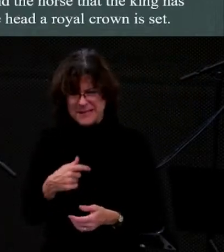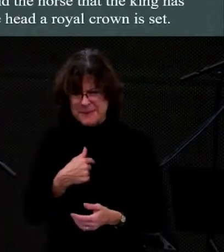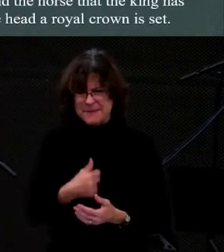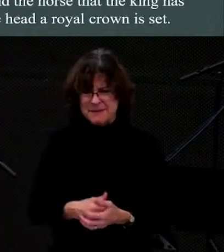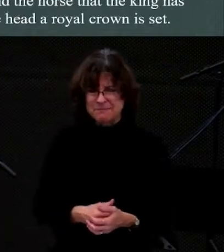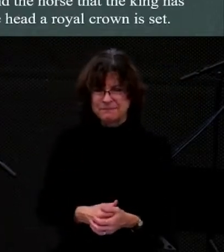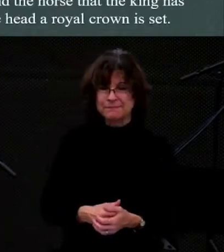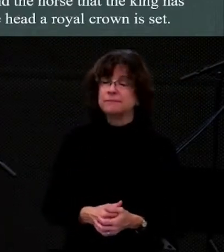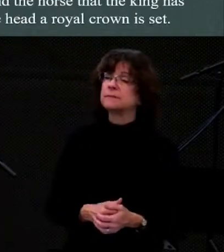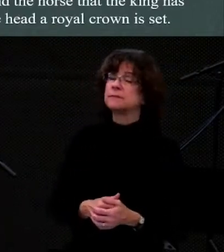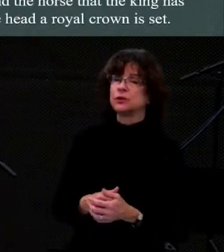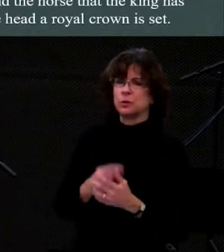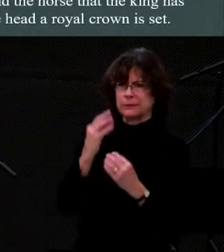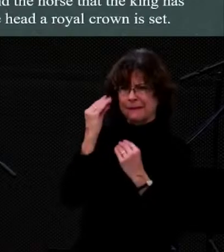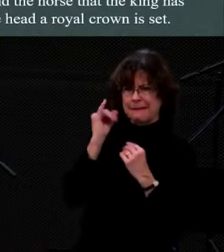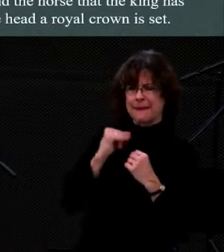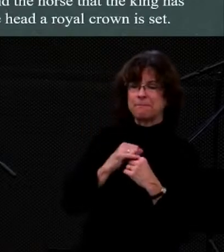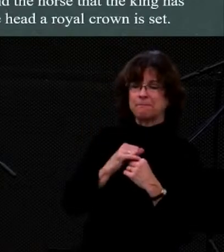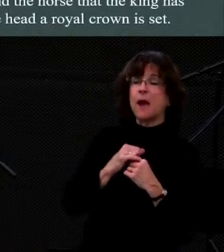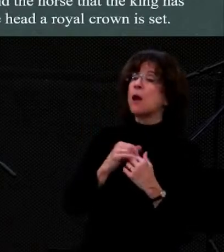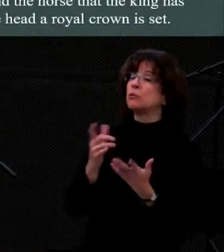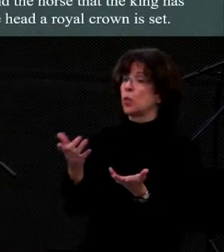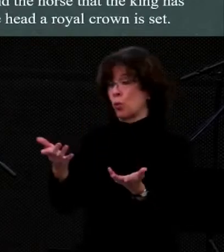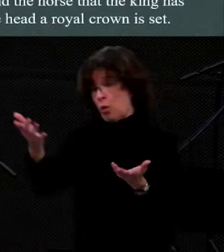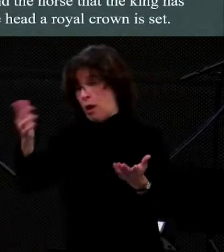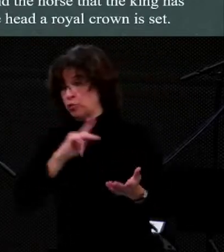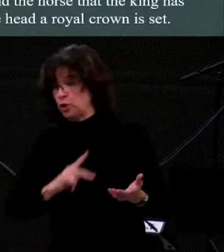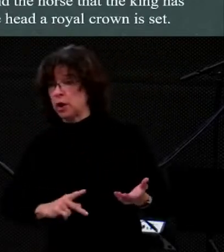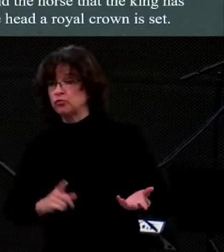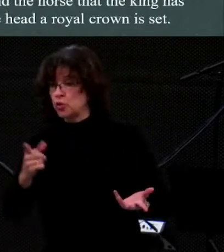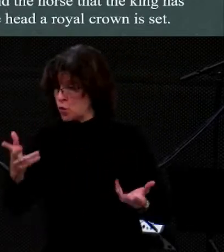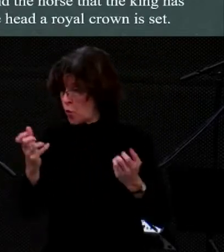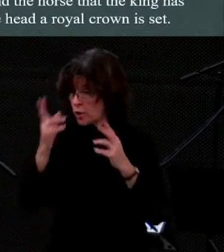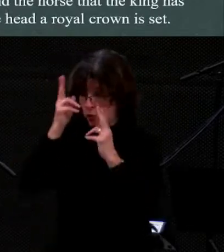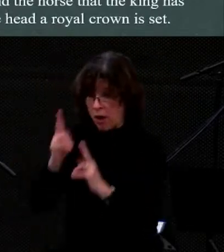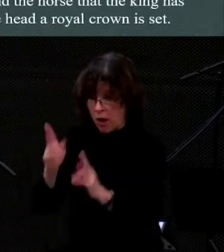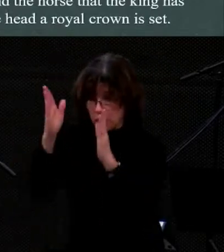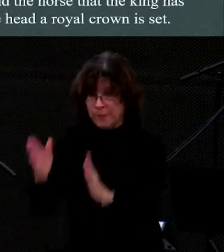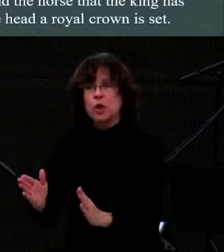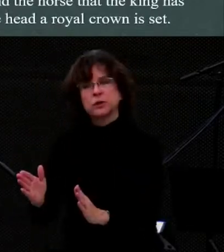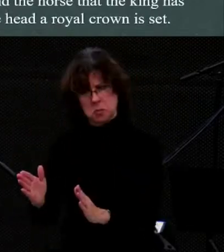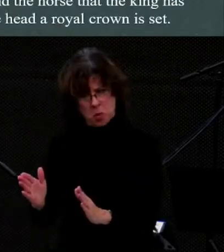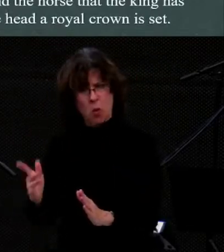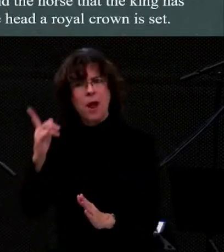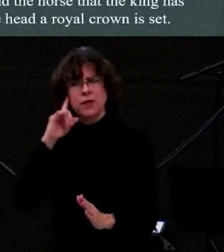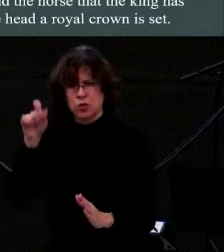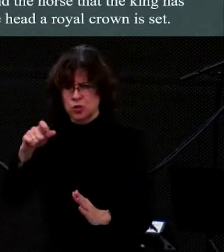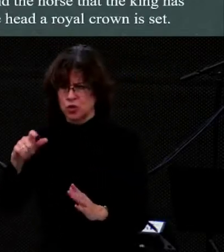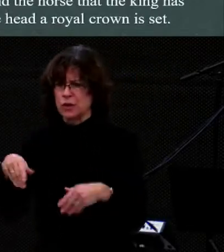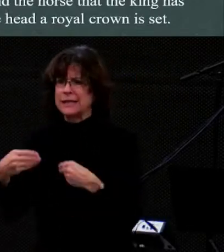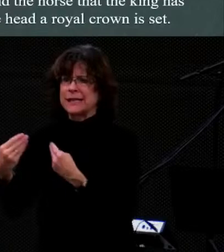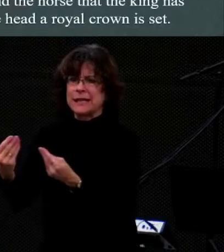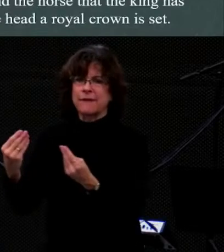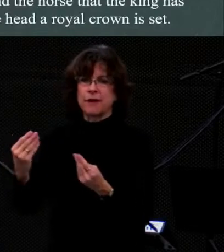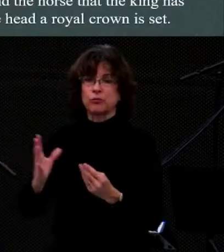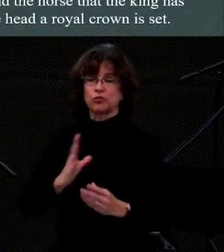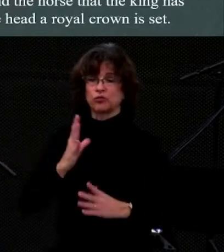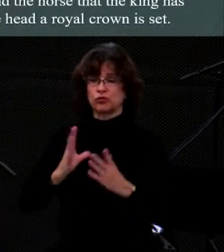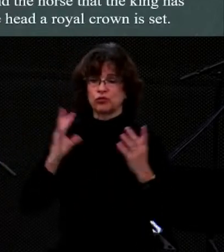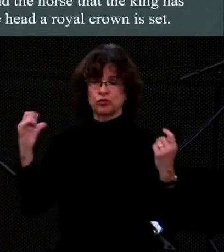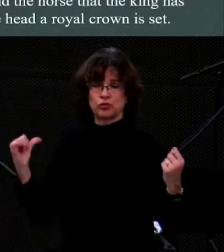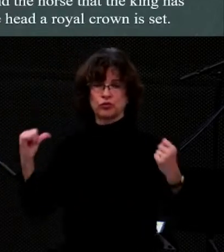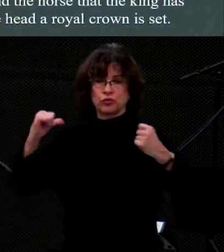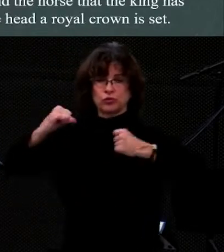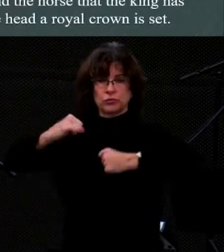And Haman said to the king, "For the man whom the king delights to honor, let royal robes be brought, which the king has